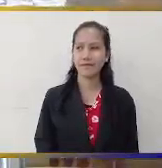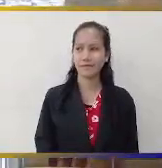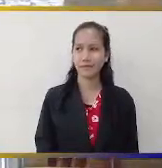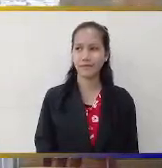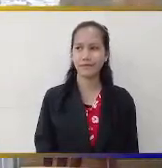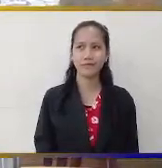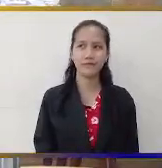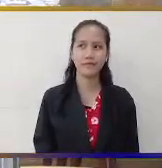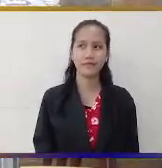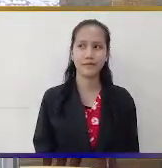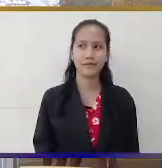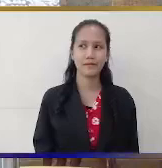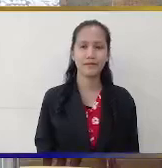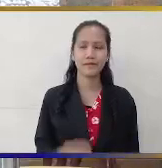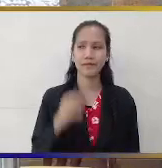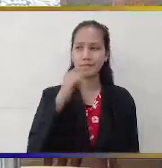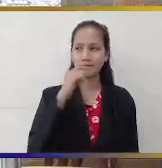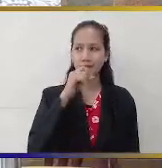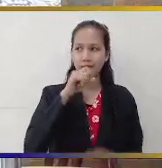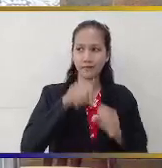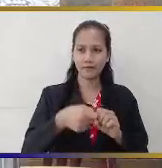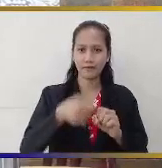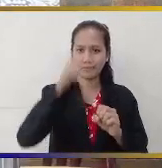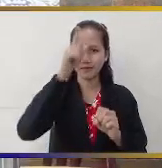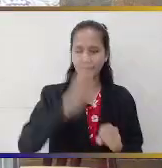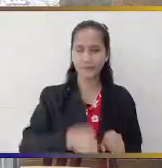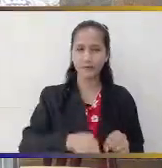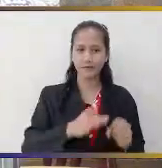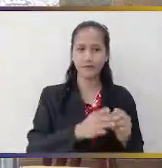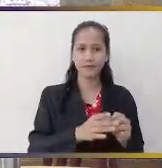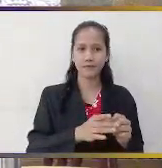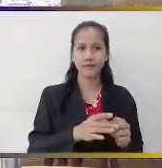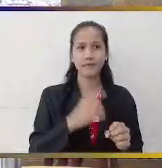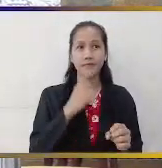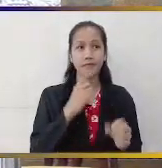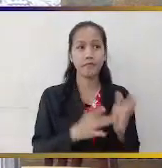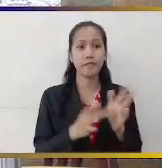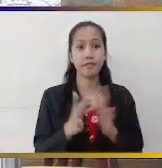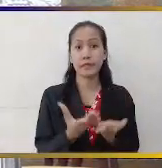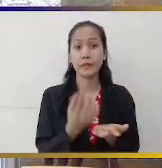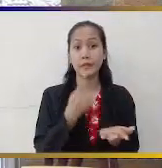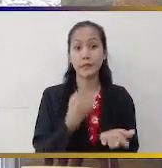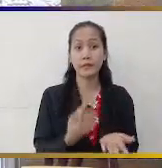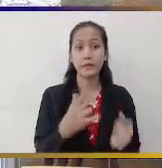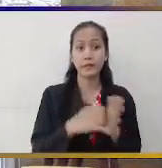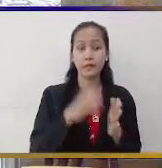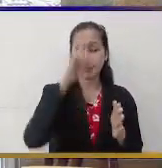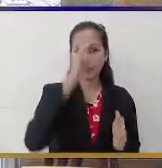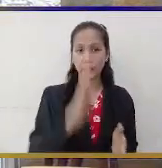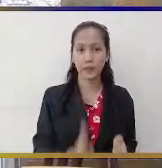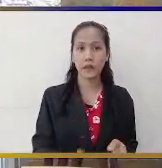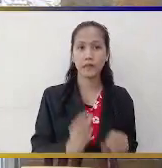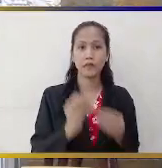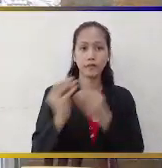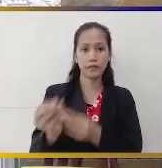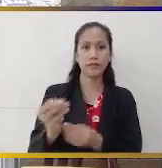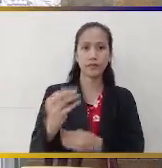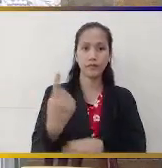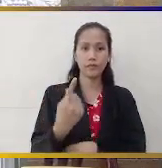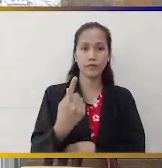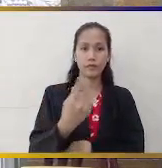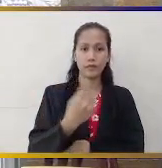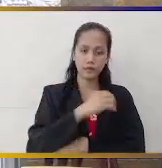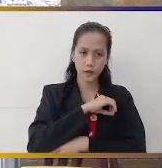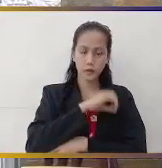So the Bible says that God sowed his son. He sent not a son in the world to condemn the world, but that the world